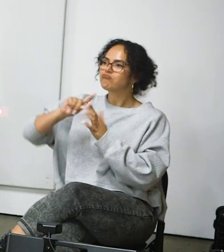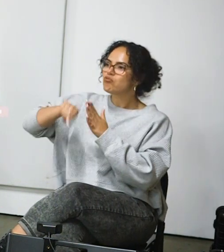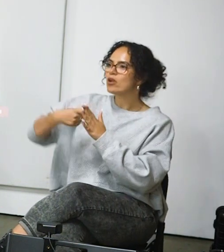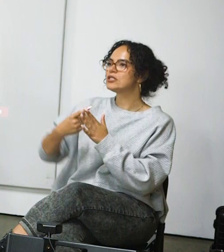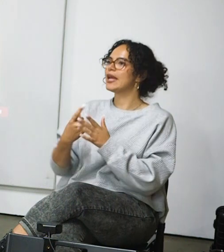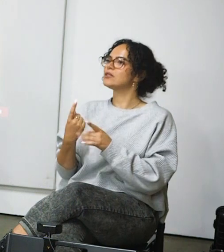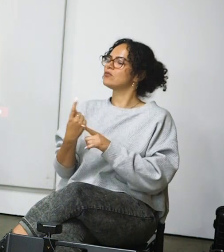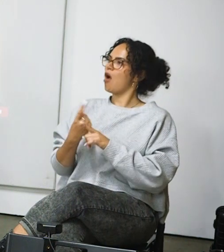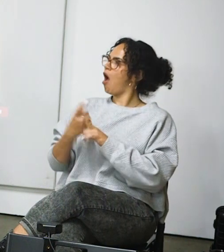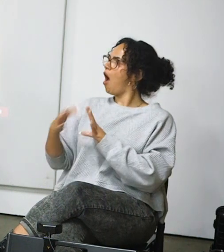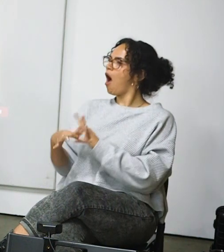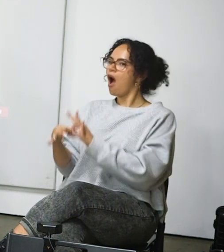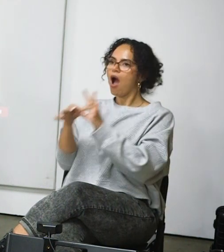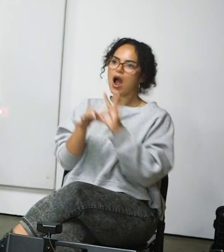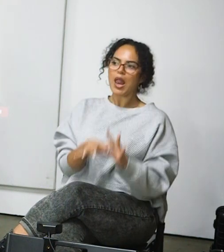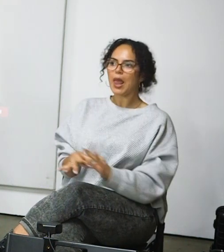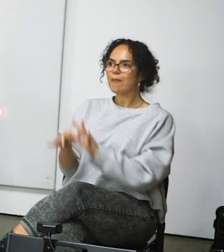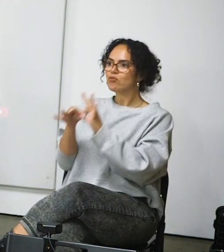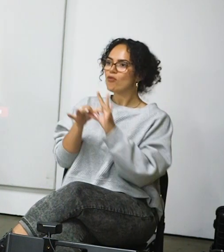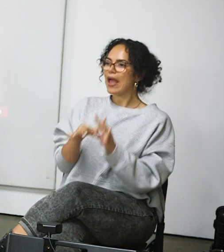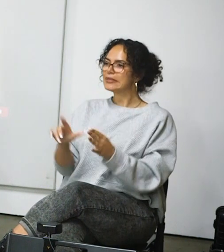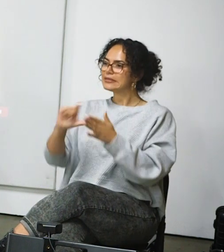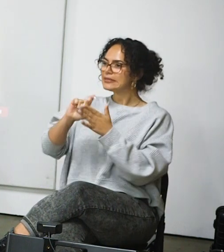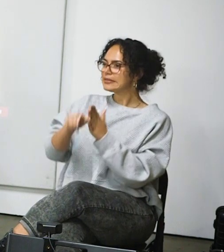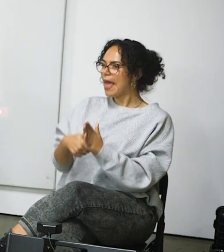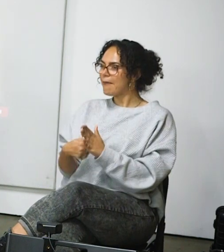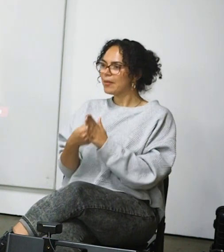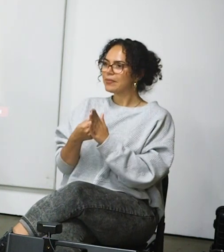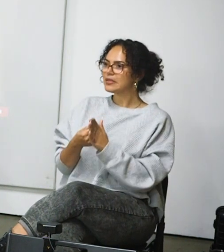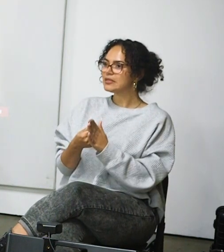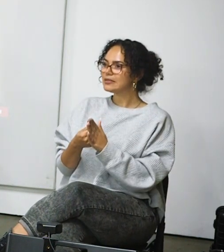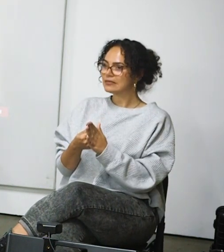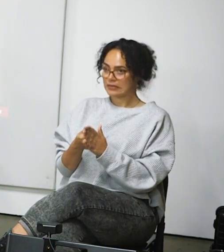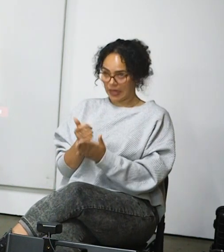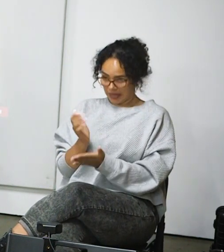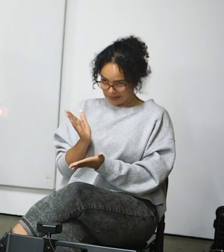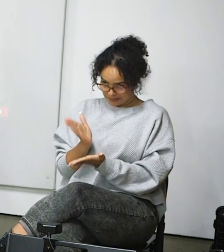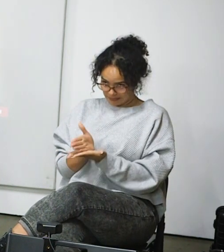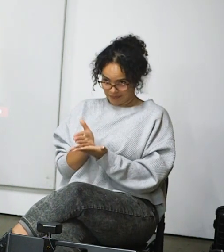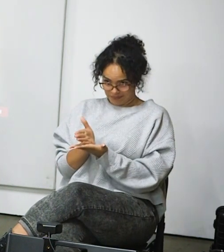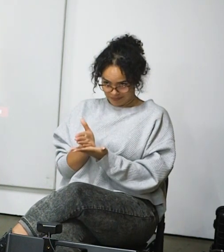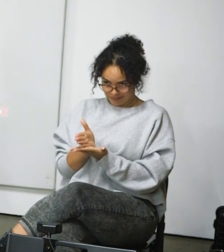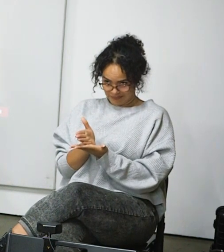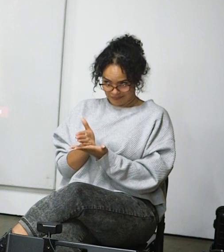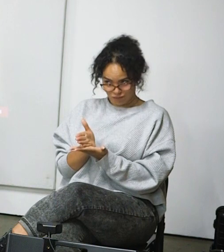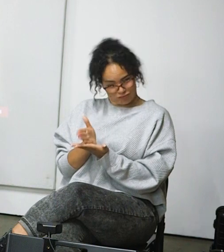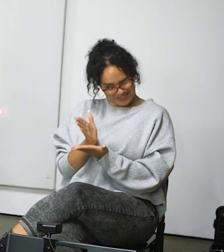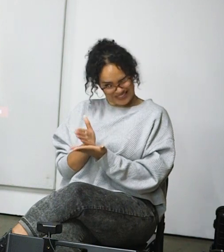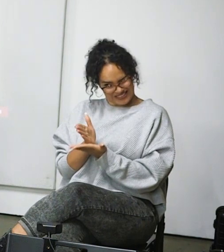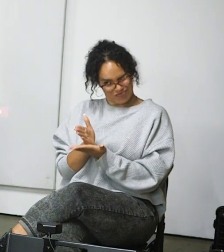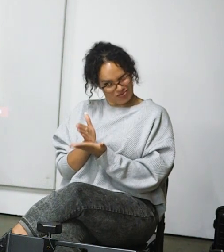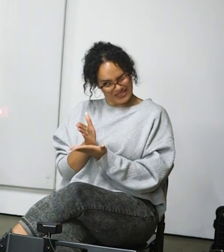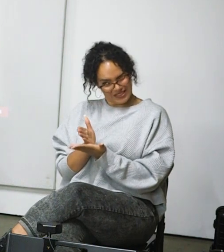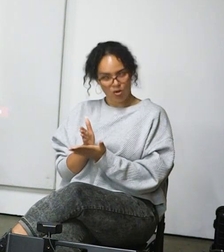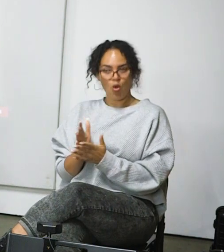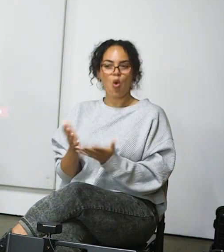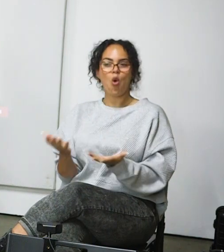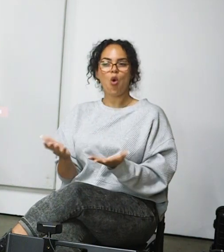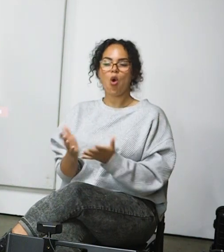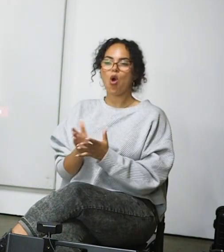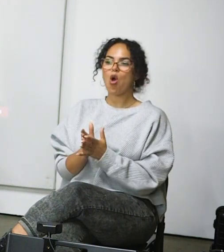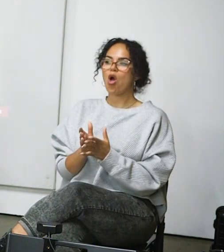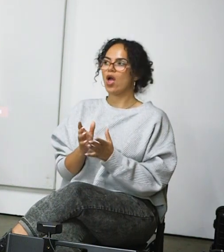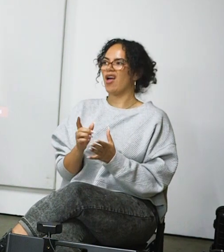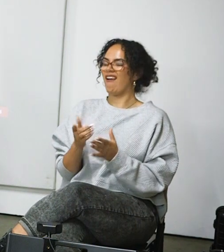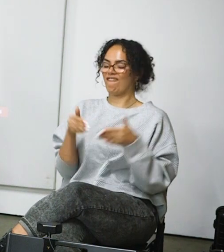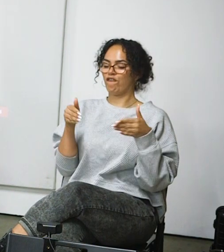consulted disabled people on this project. Did you really, or did you like hold one focus group where you like showed